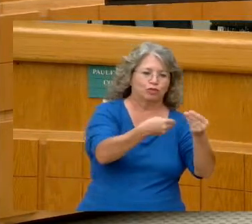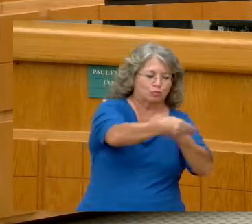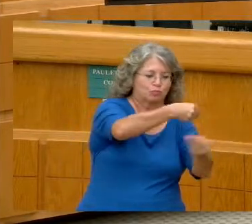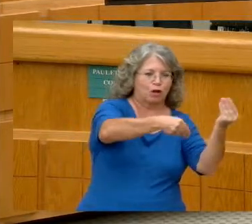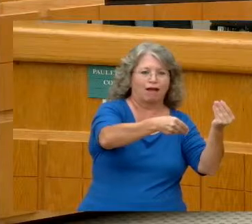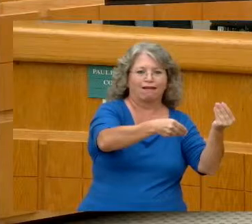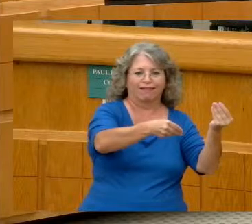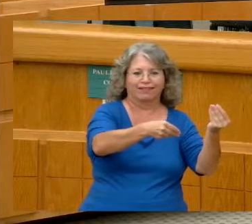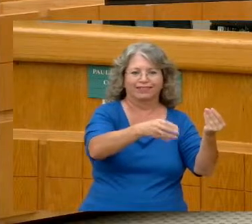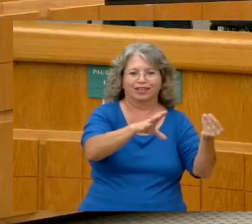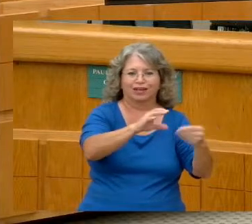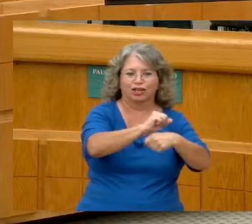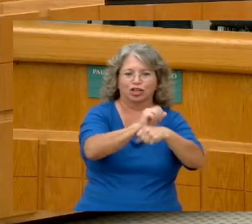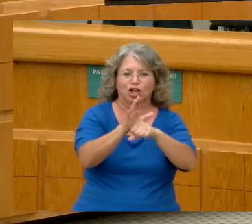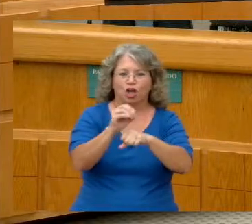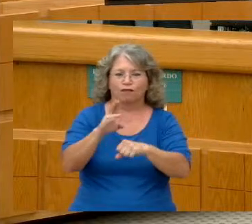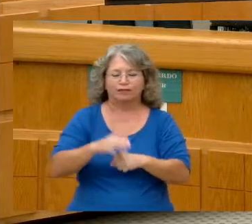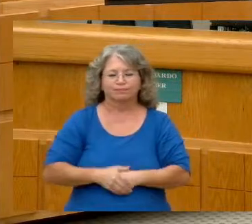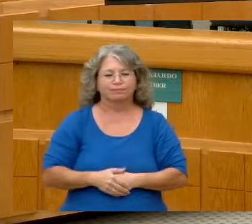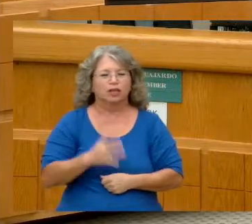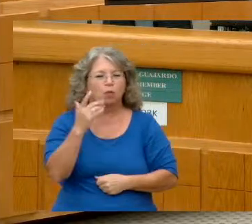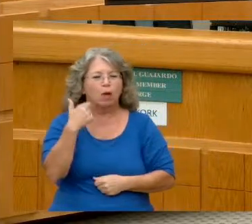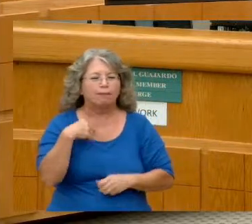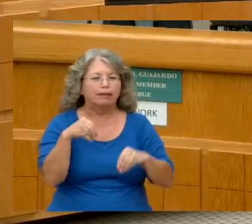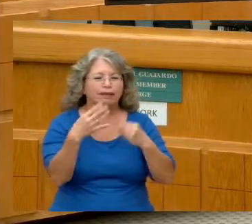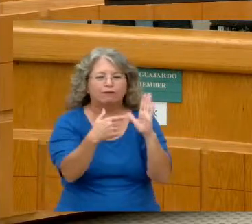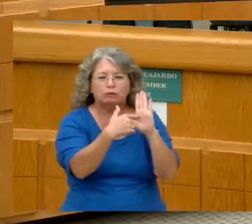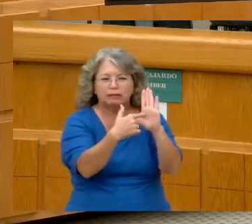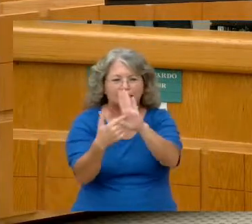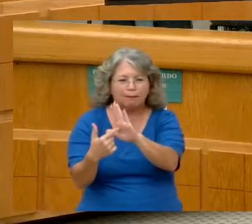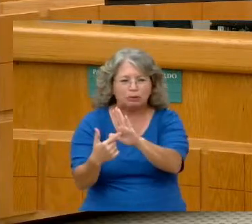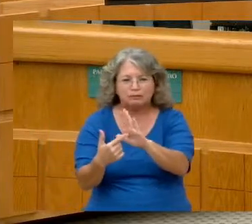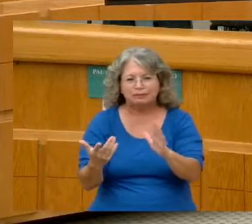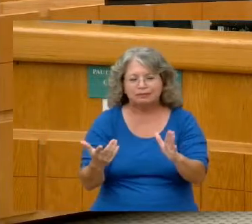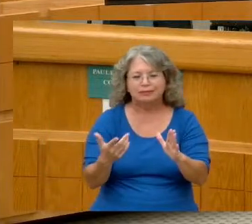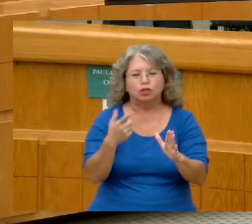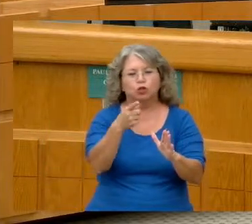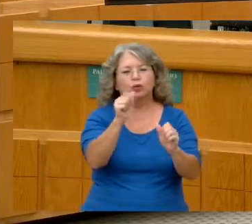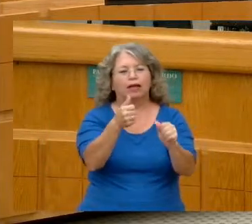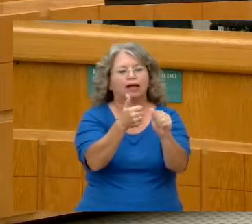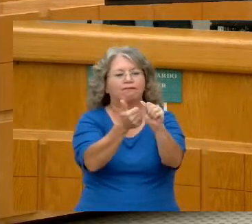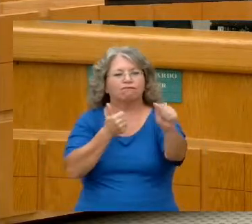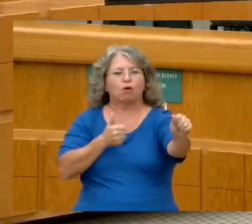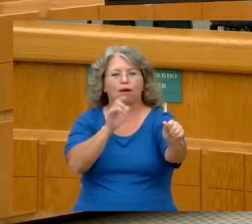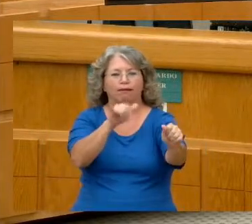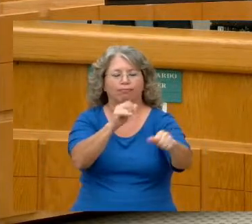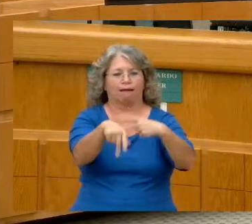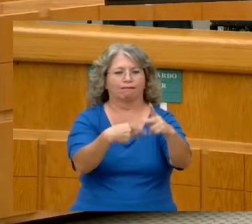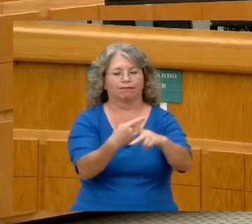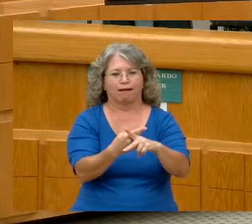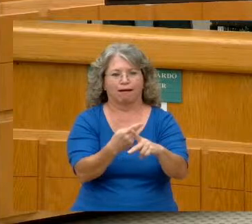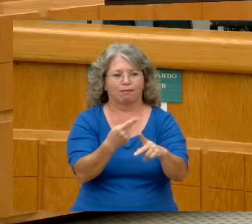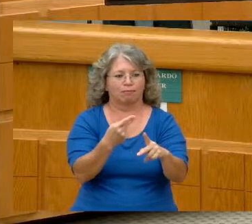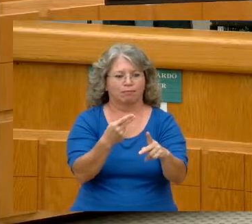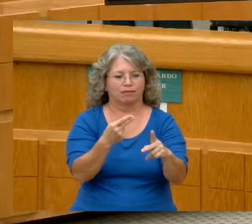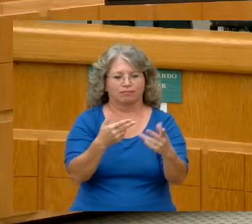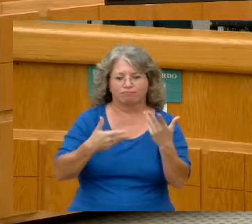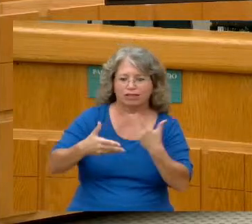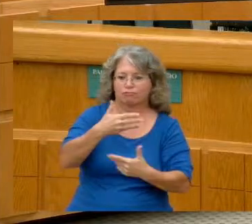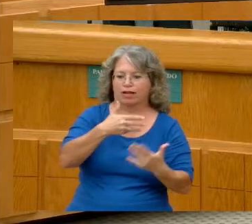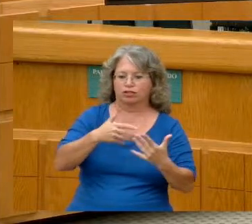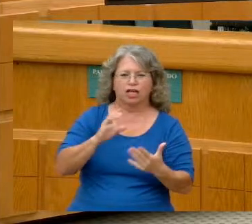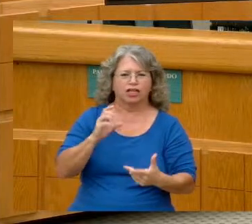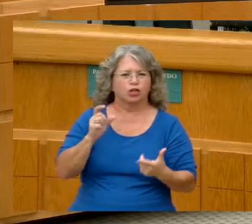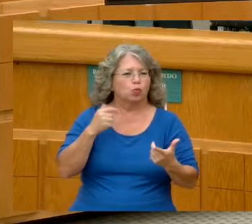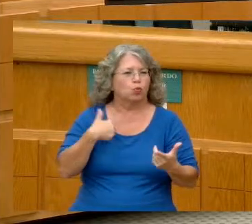spread. These examples are given to you so that you can avoid these types of interactions. Assume everyone has COVID-19, especially